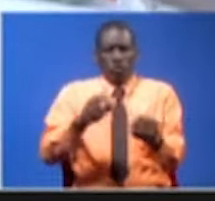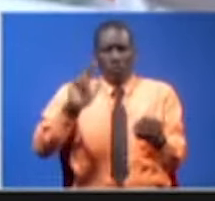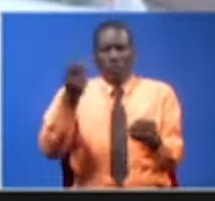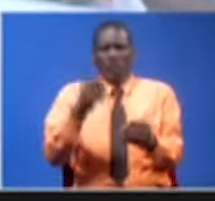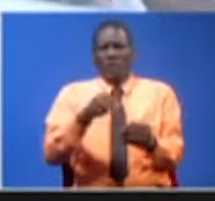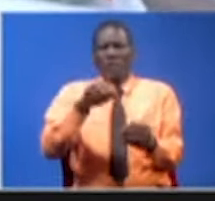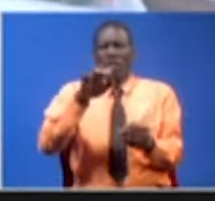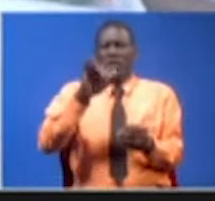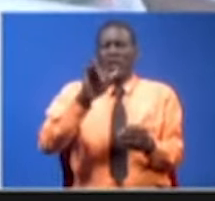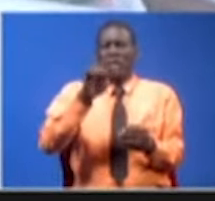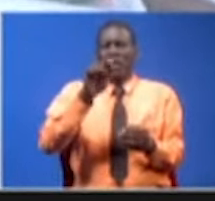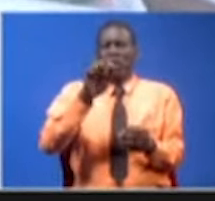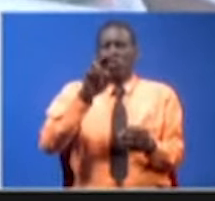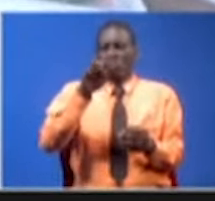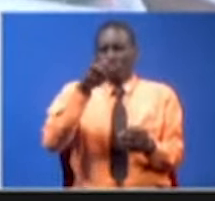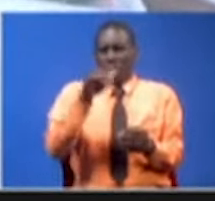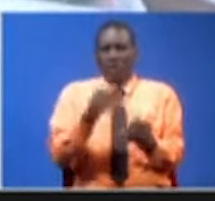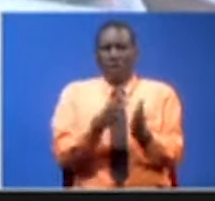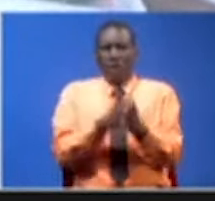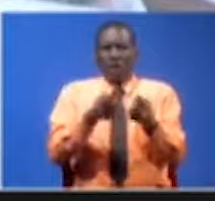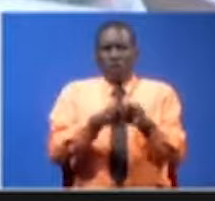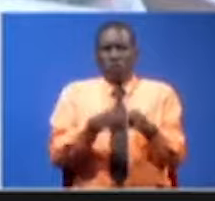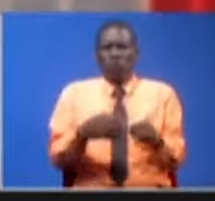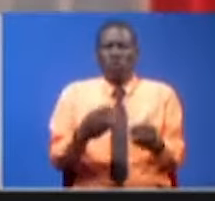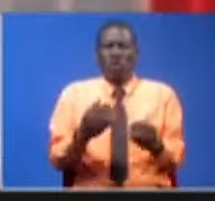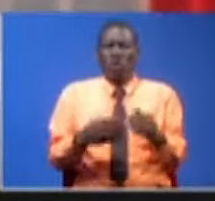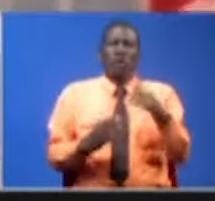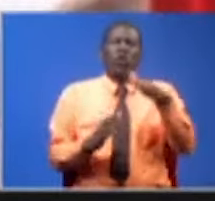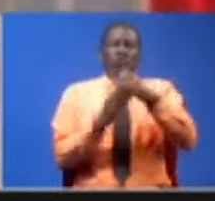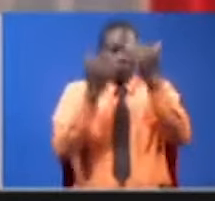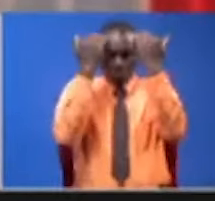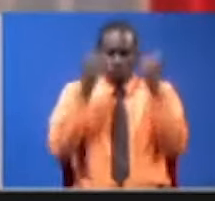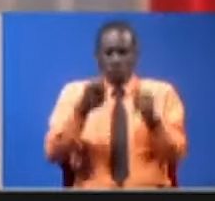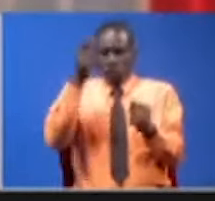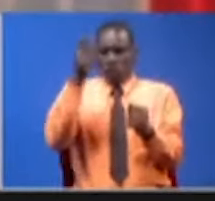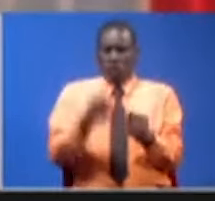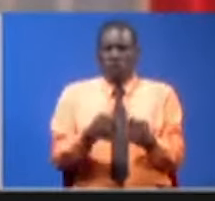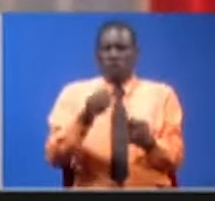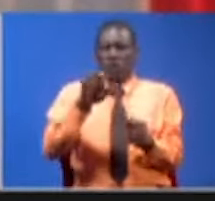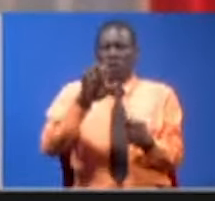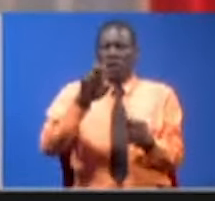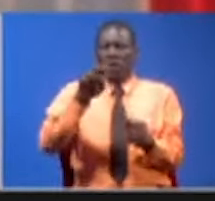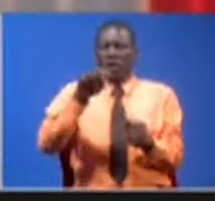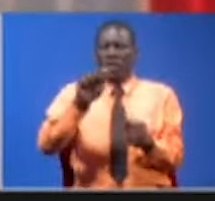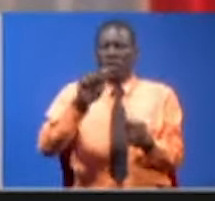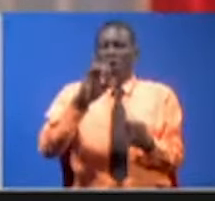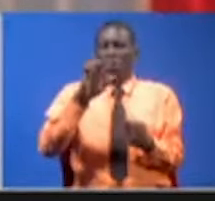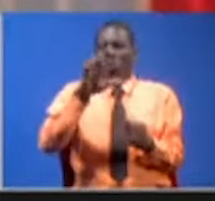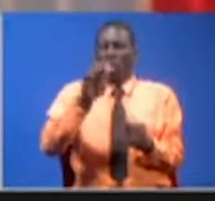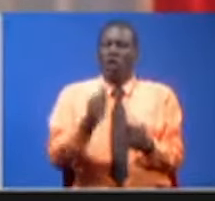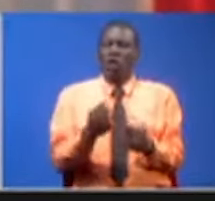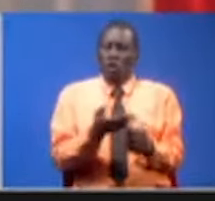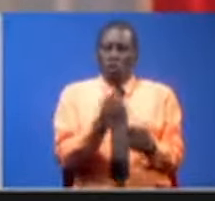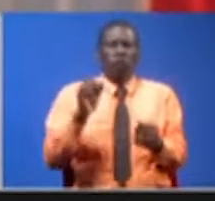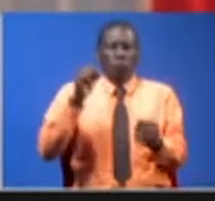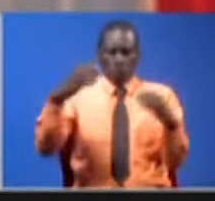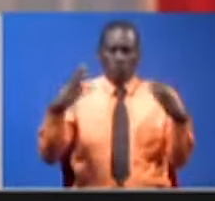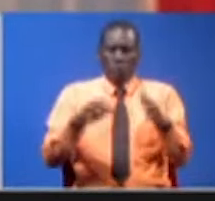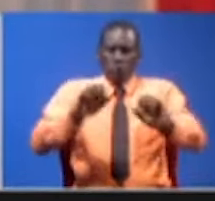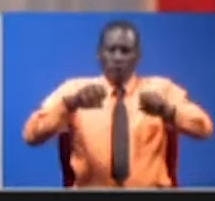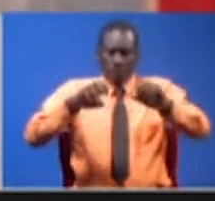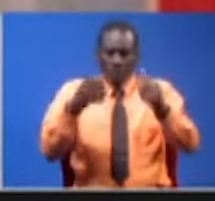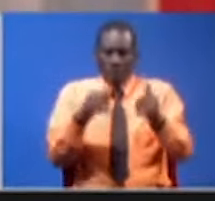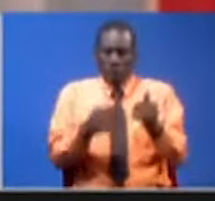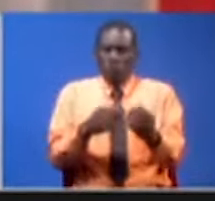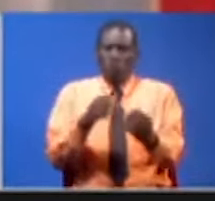as well as High Court Judge Isaac Lenaola. We also want that those political parties who have not agreed on who